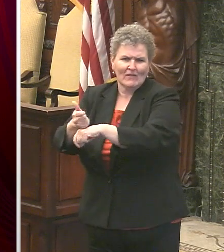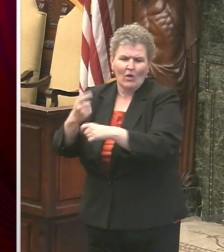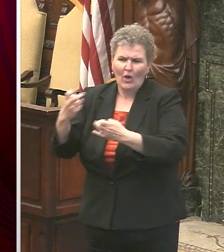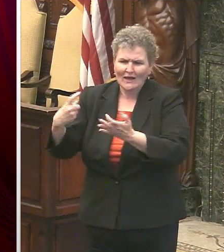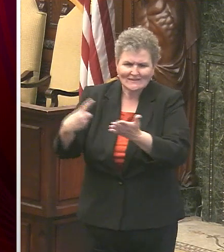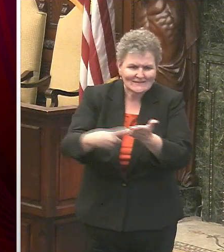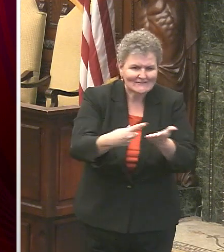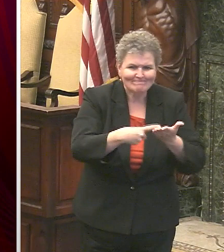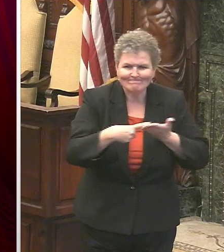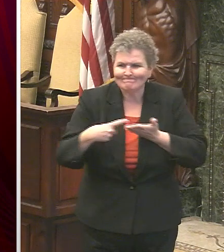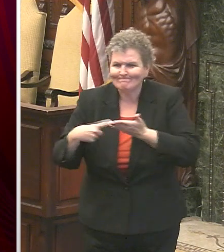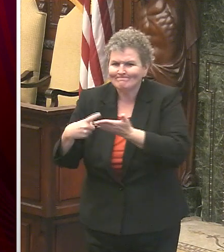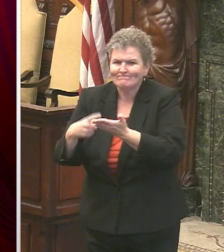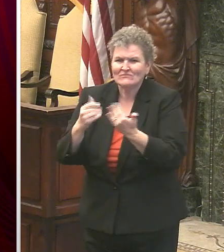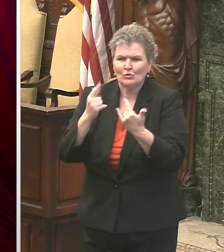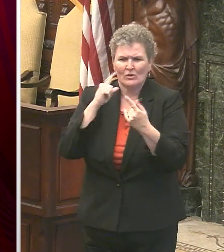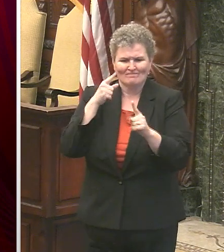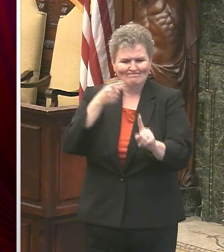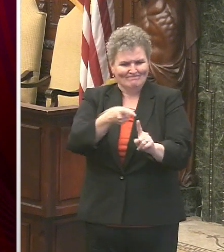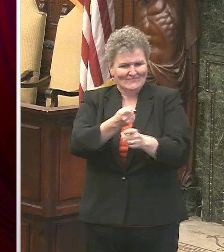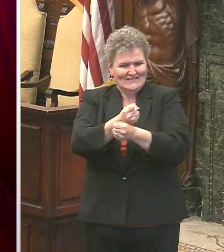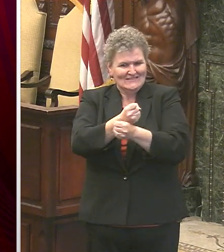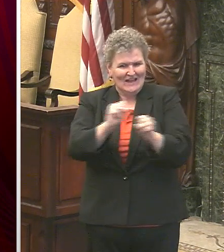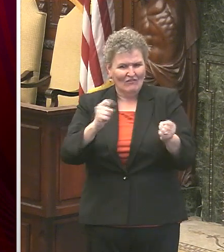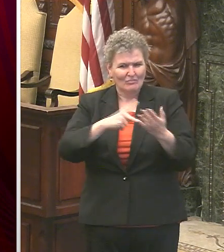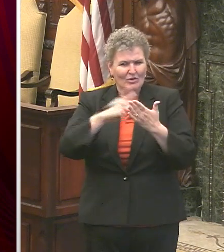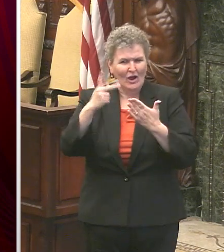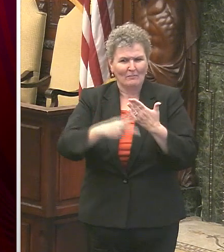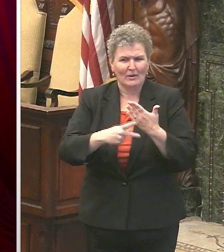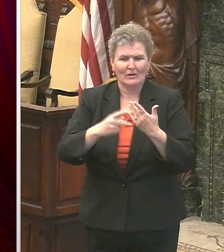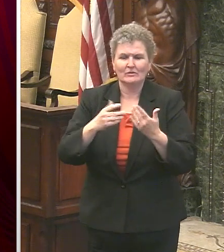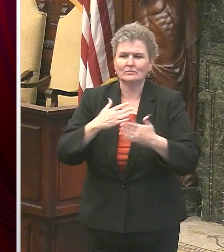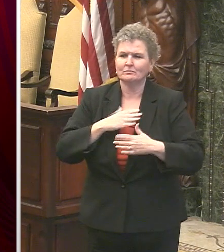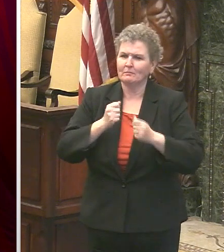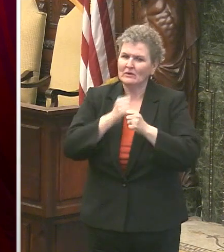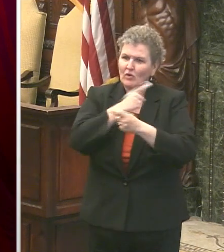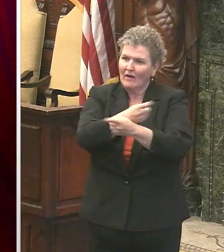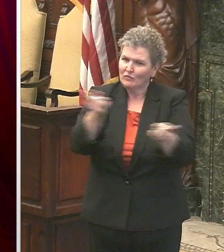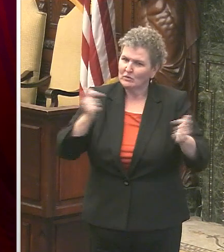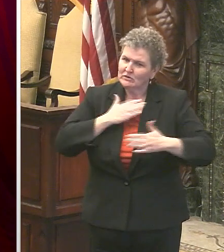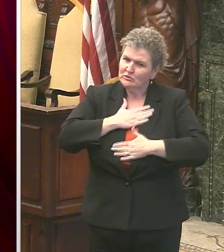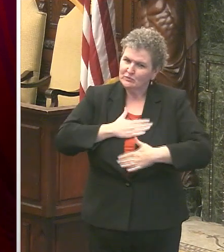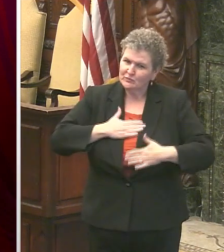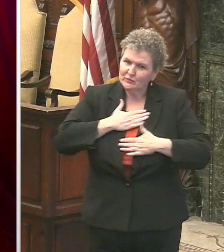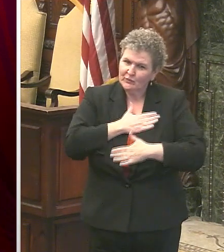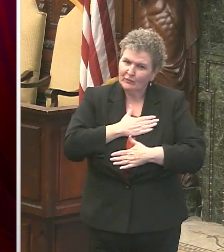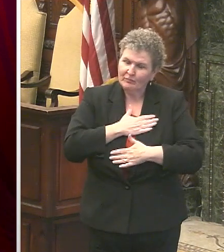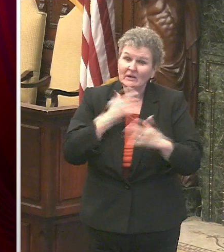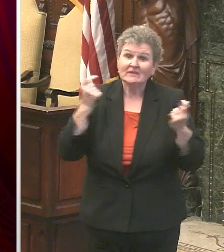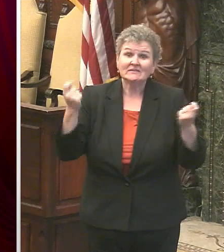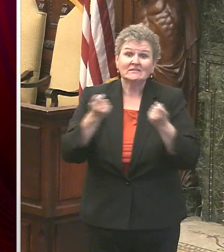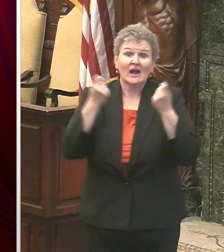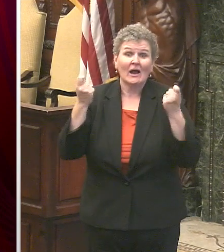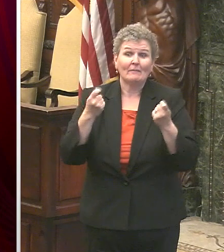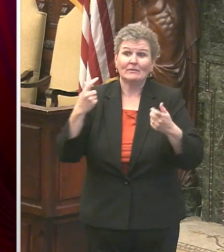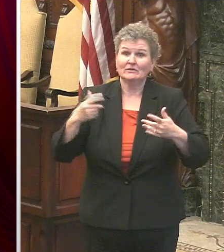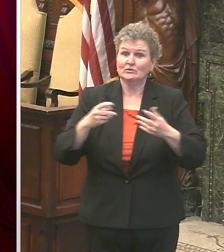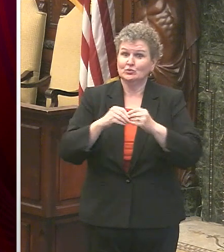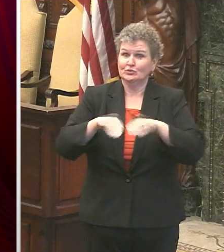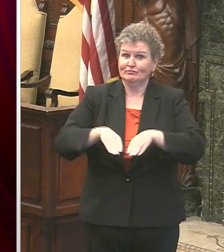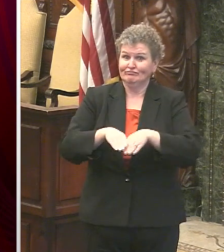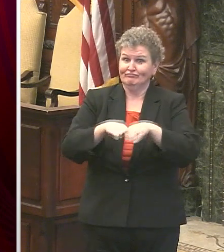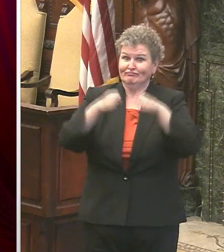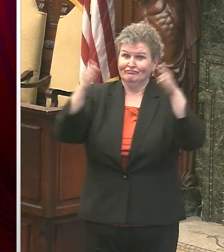safe programming for all to enjoy. We are eager to celebrate the season in new ways through socially distant and virtual